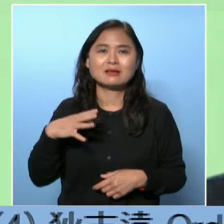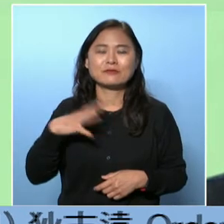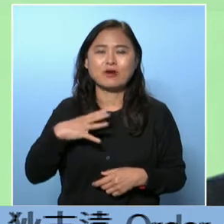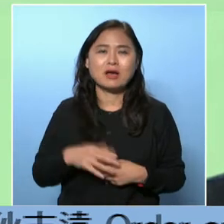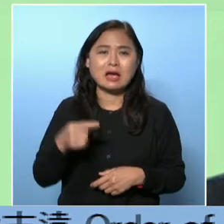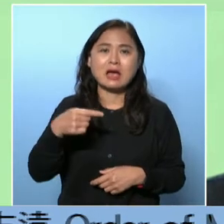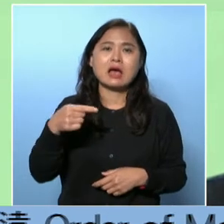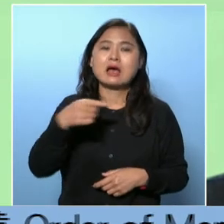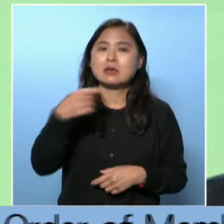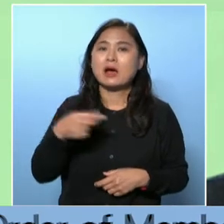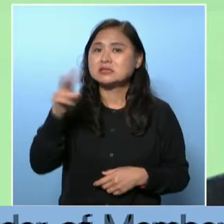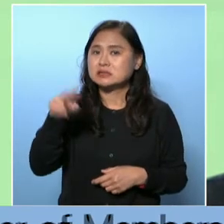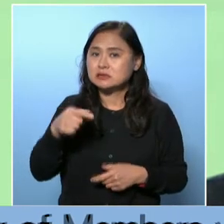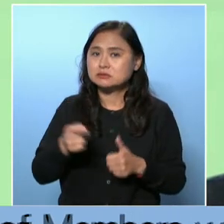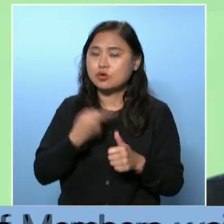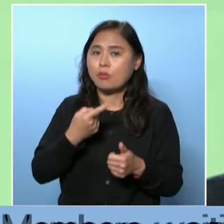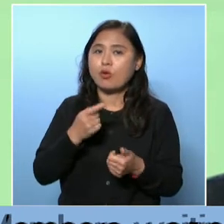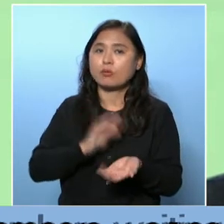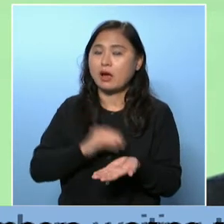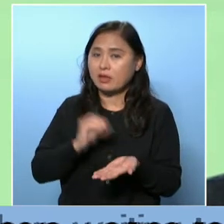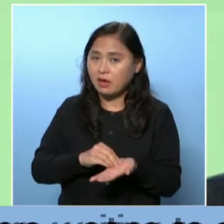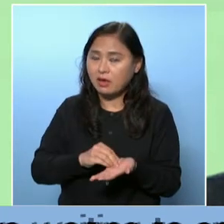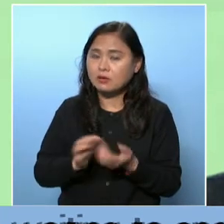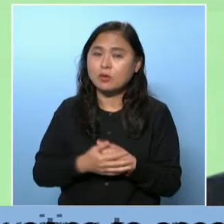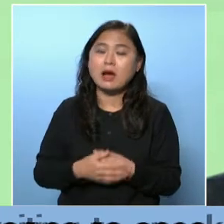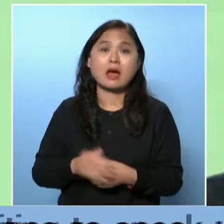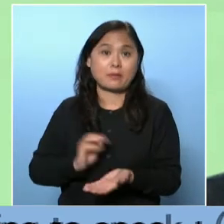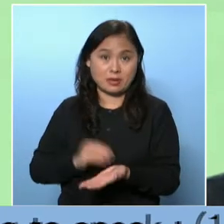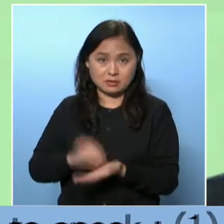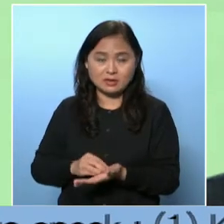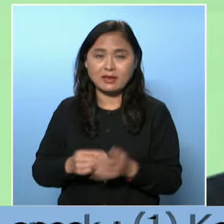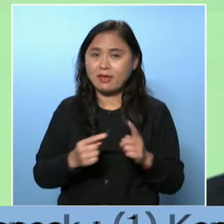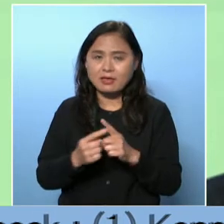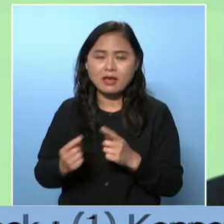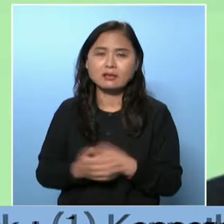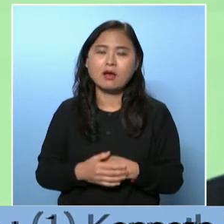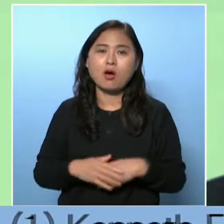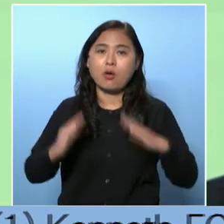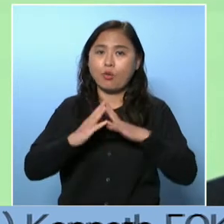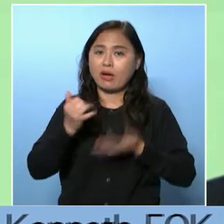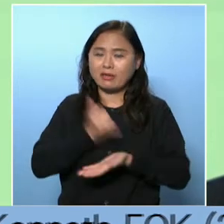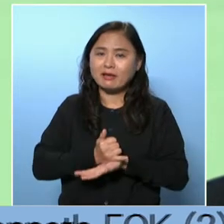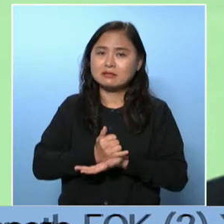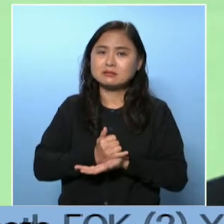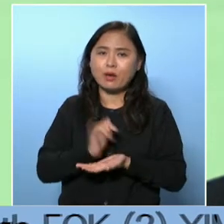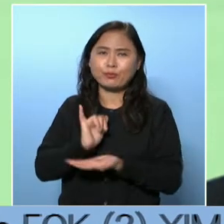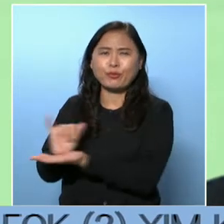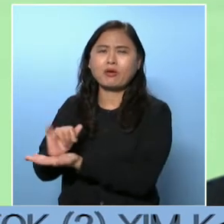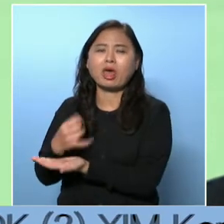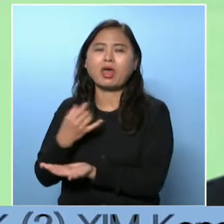latest situation, there are already 12,000 presumptive cases, and there are many people who have to wait at